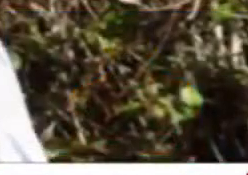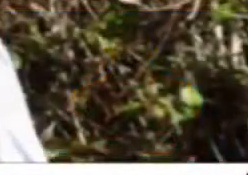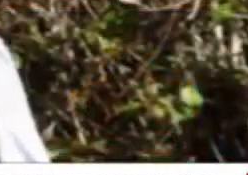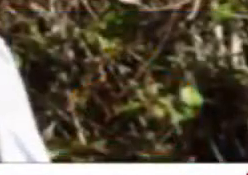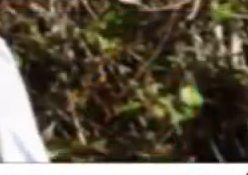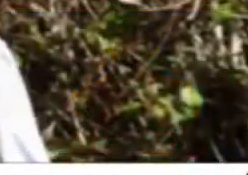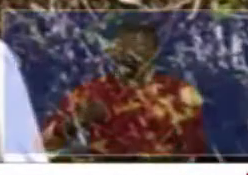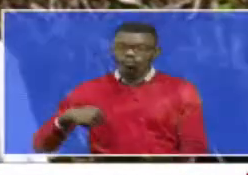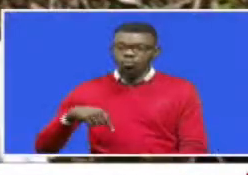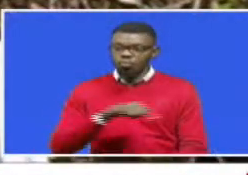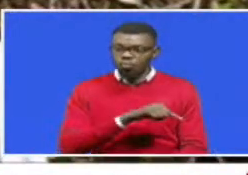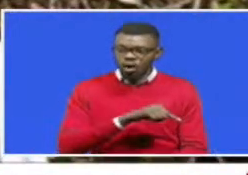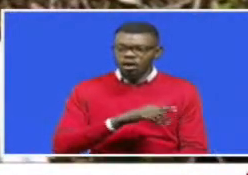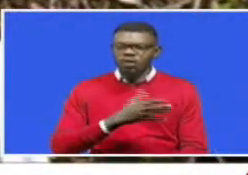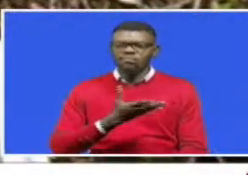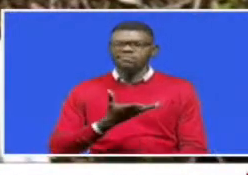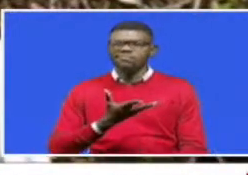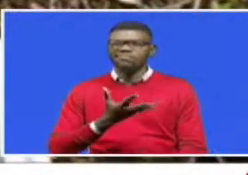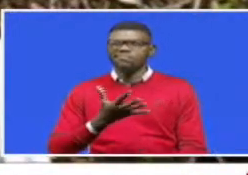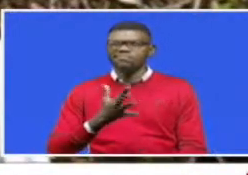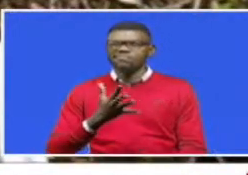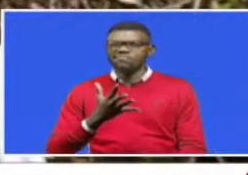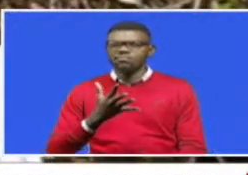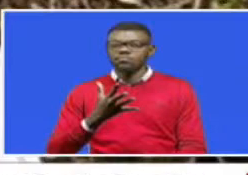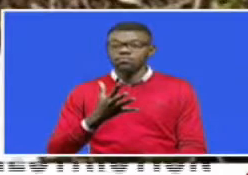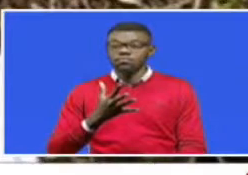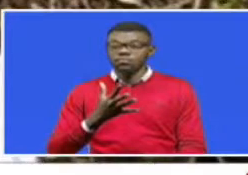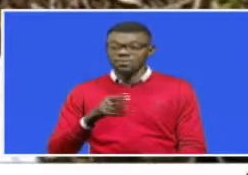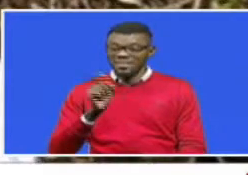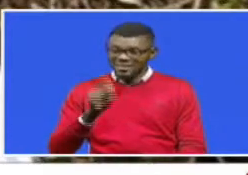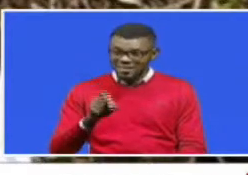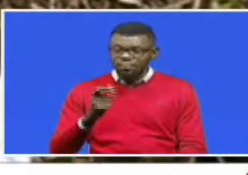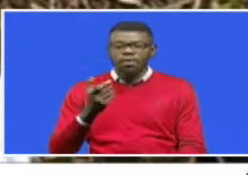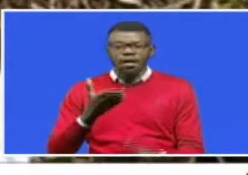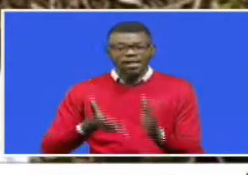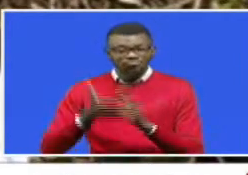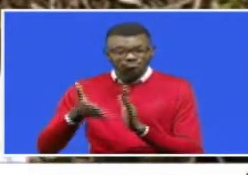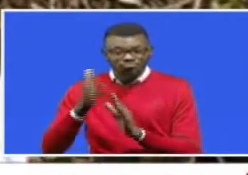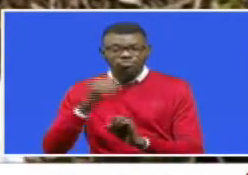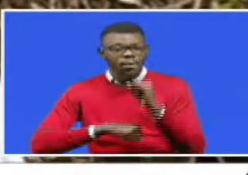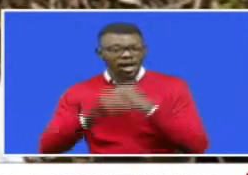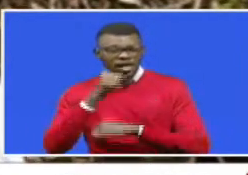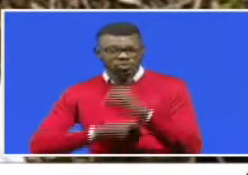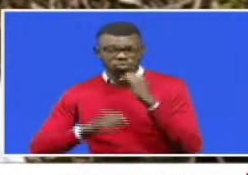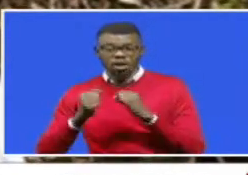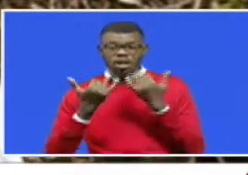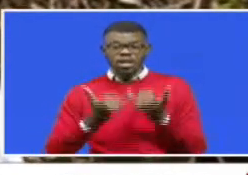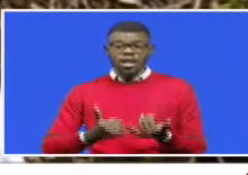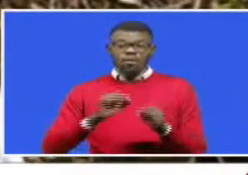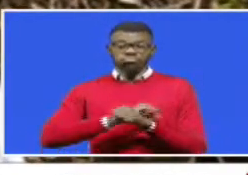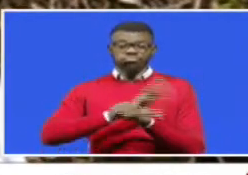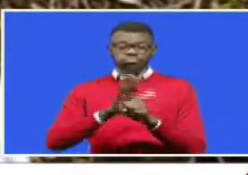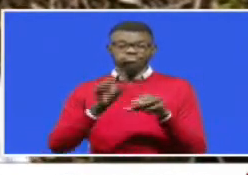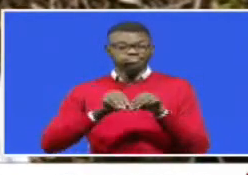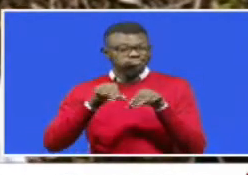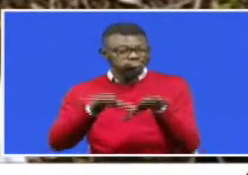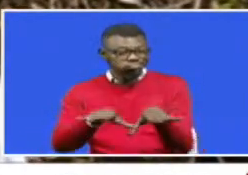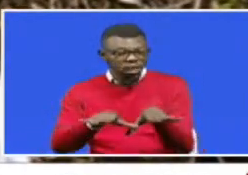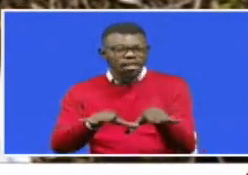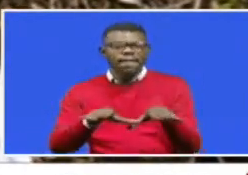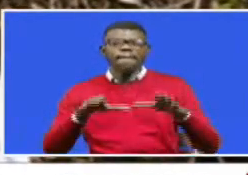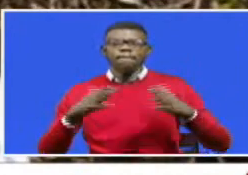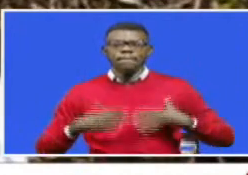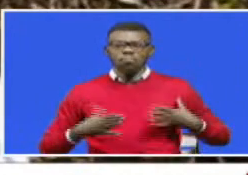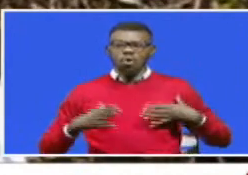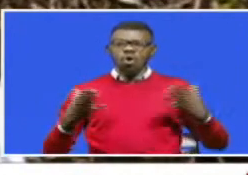We need, of course, a prompt reaction of this third wave, especially from the